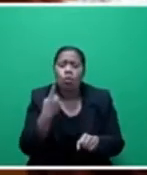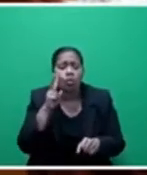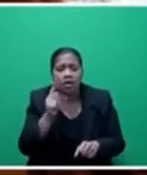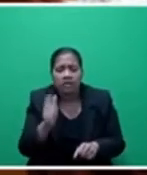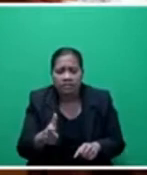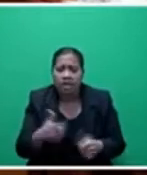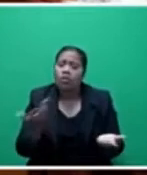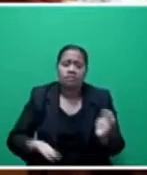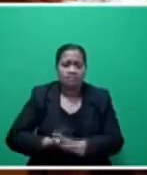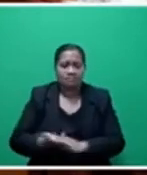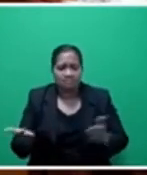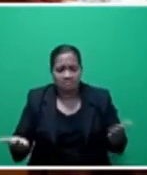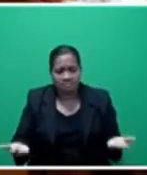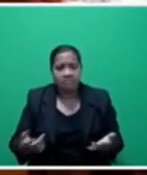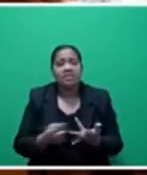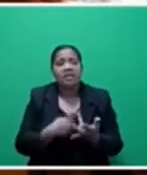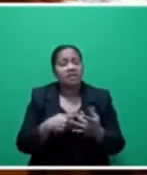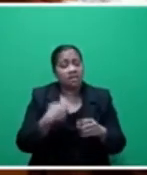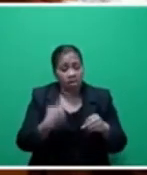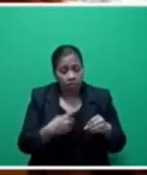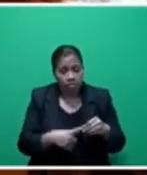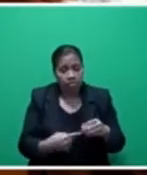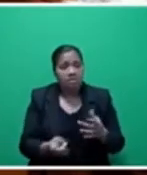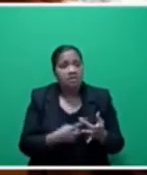will they go? Another question,